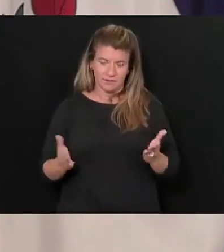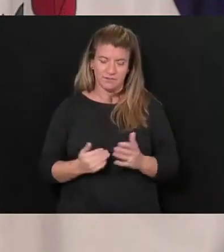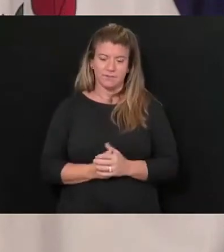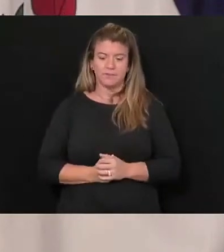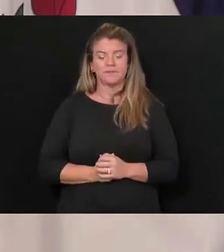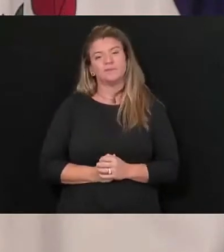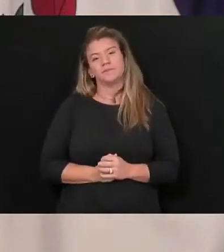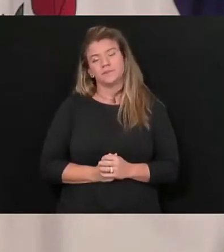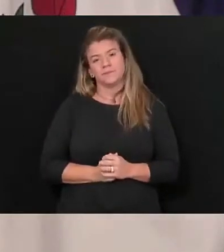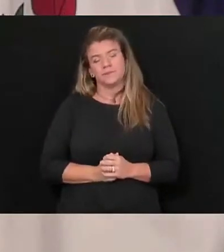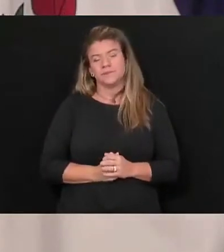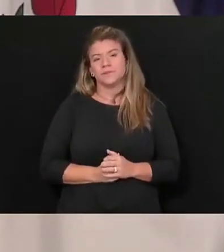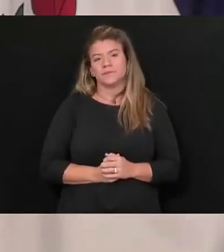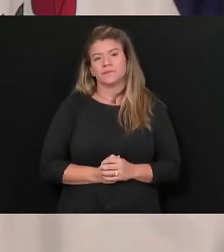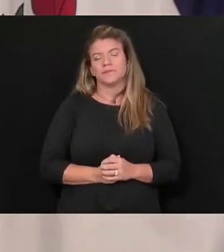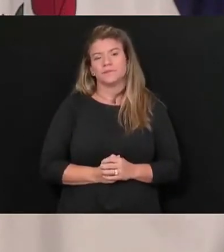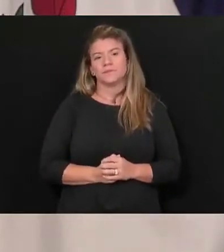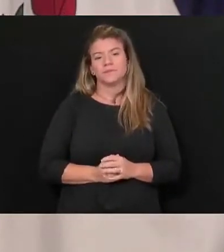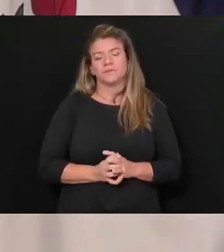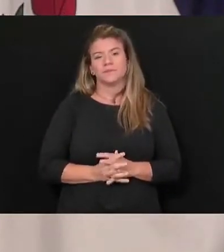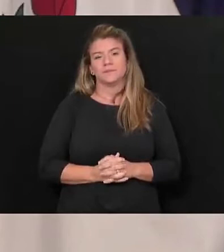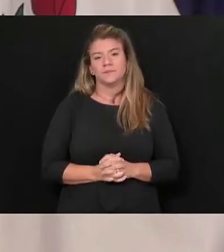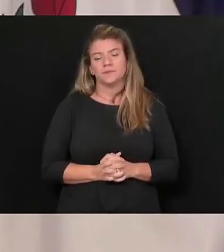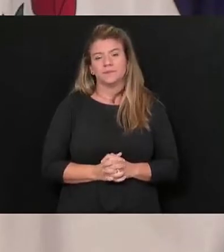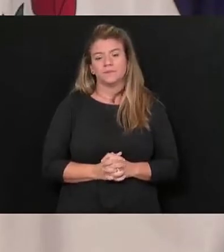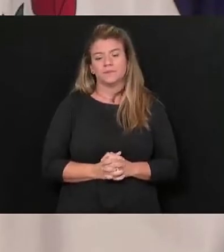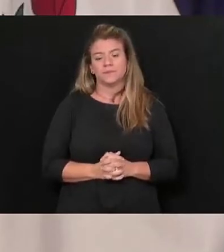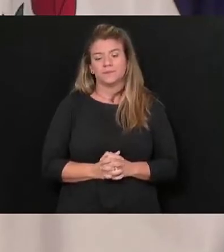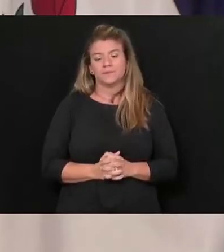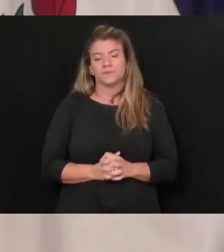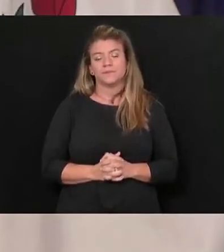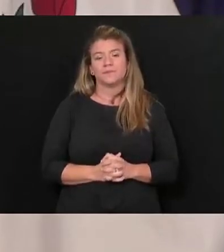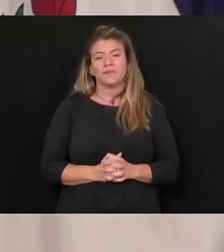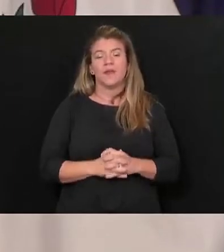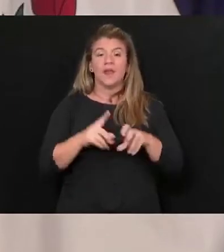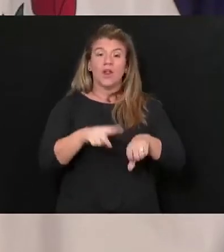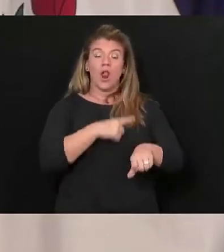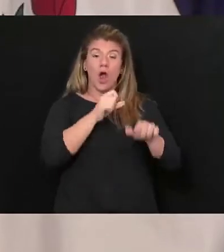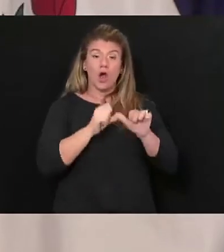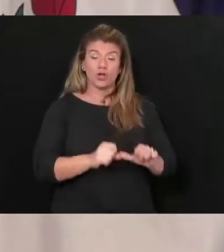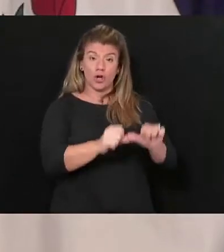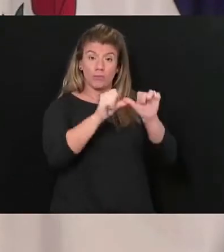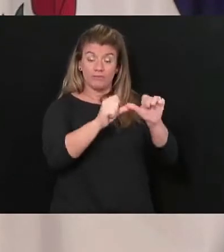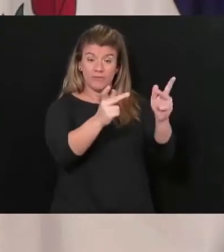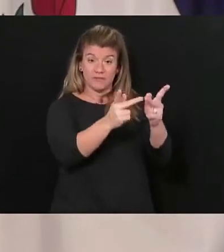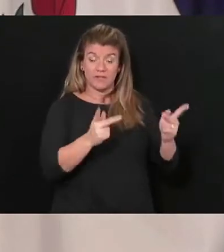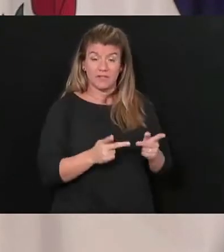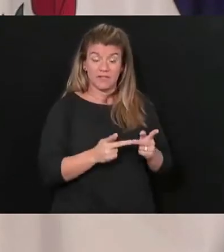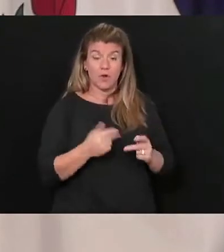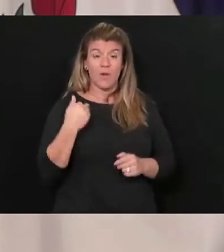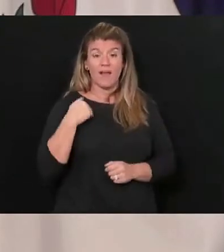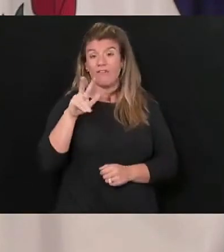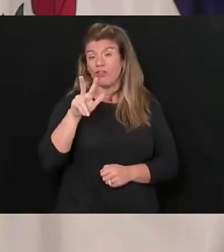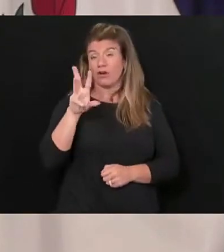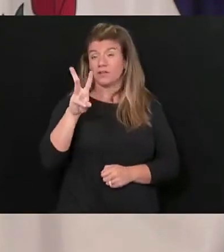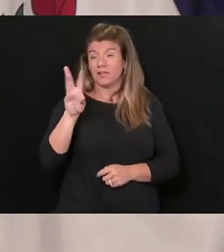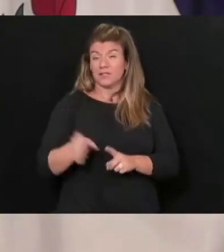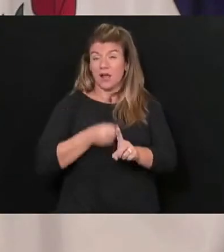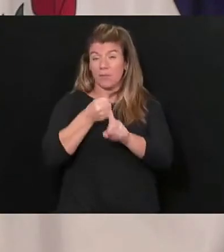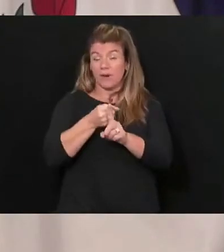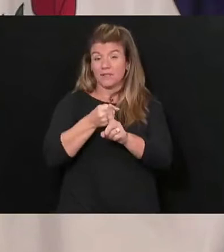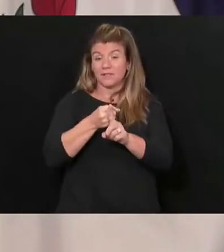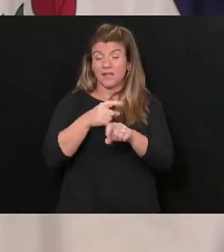now, if I could jump over to the long-term care facilities, you know, we have 36 outbreaks in our long-term